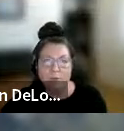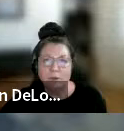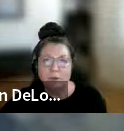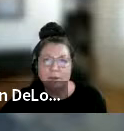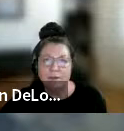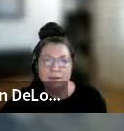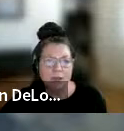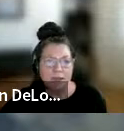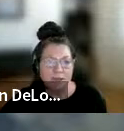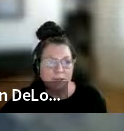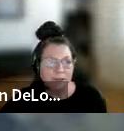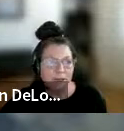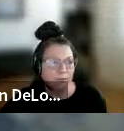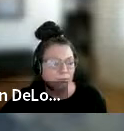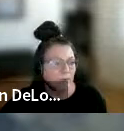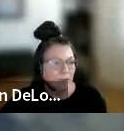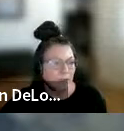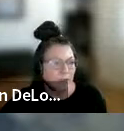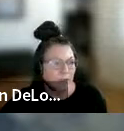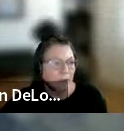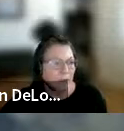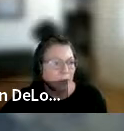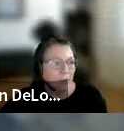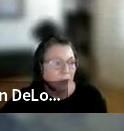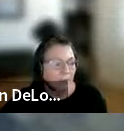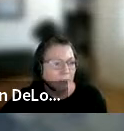developmental disabilities as IDD.